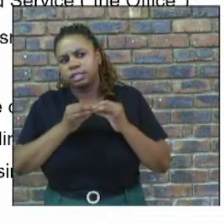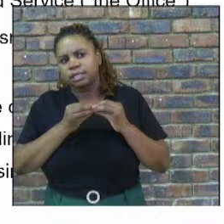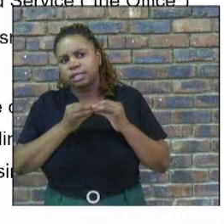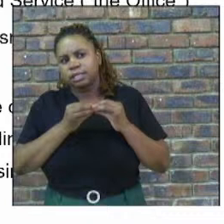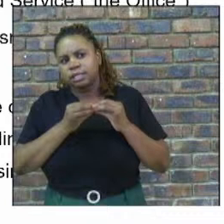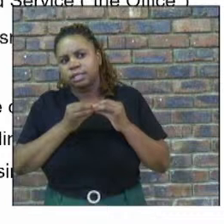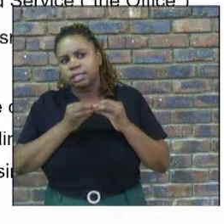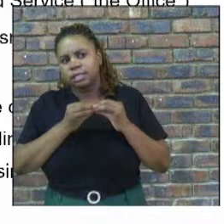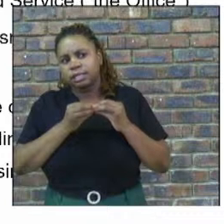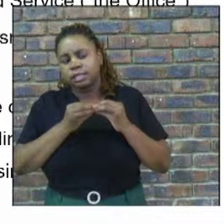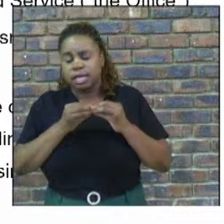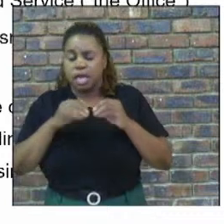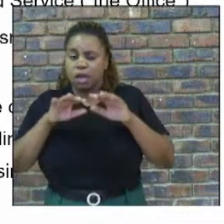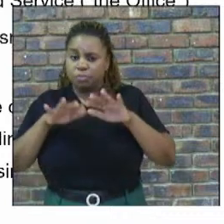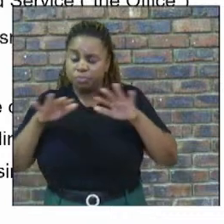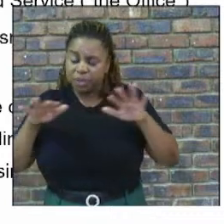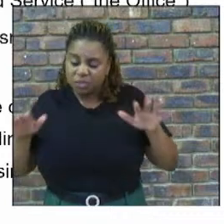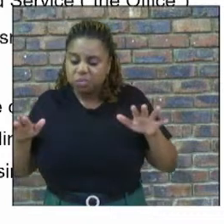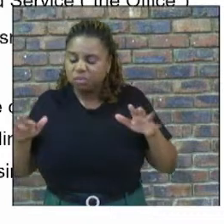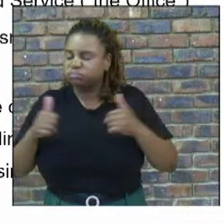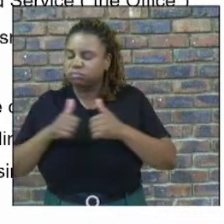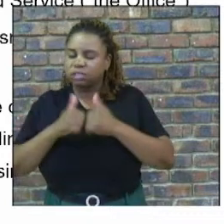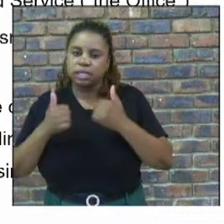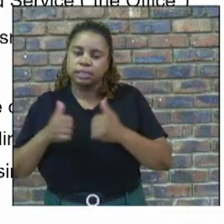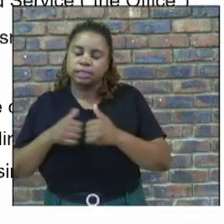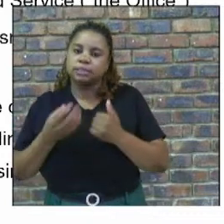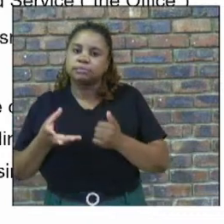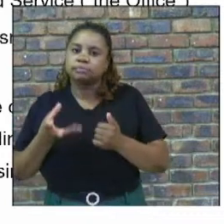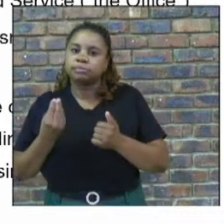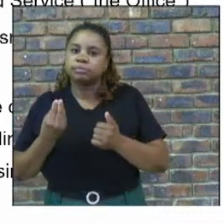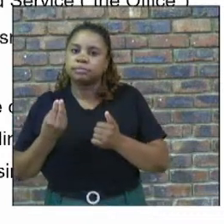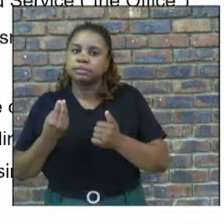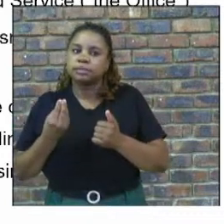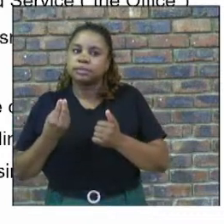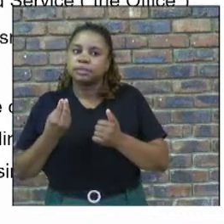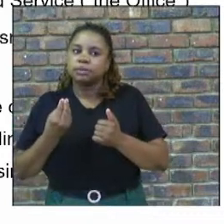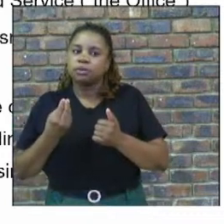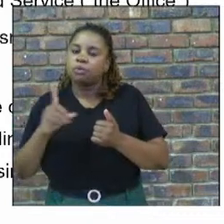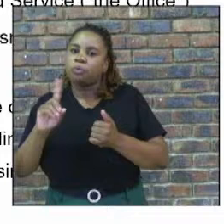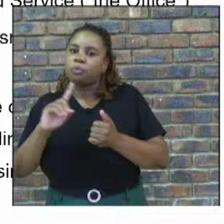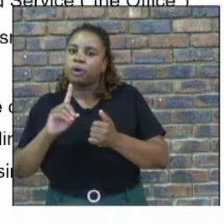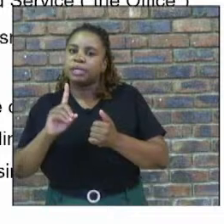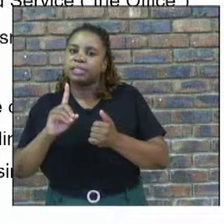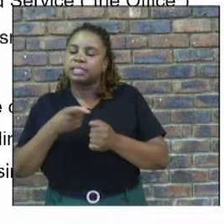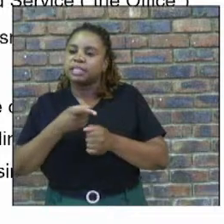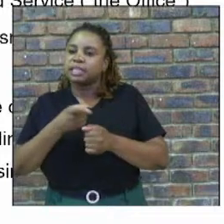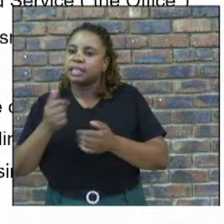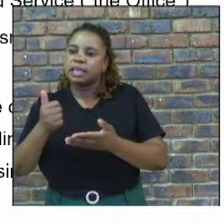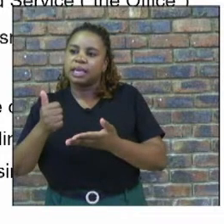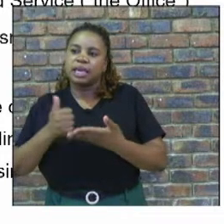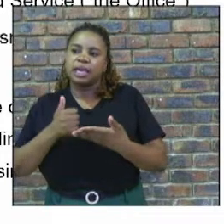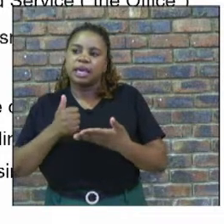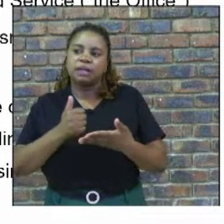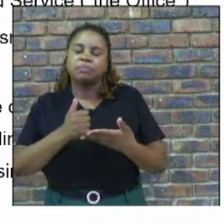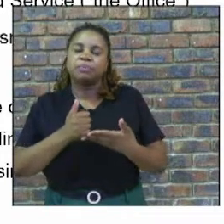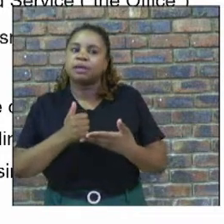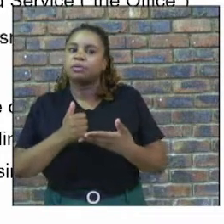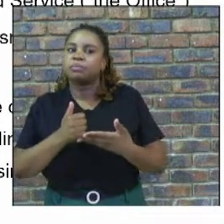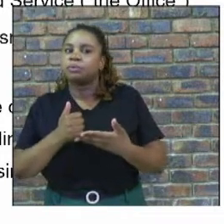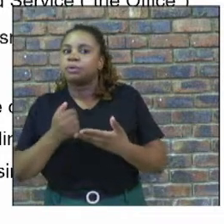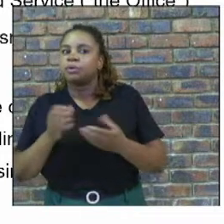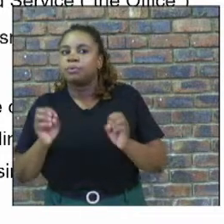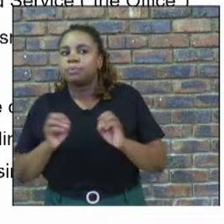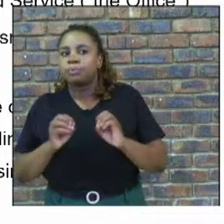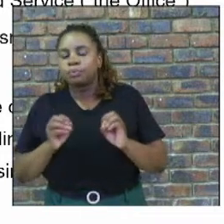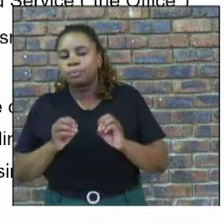they encounter challenges to say, in terms of assistance, they'll consult with the SEDA for